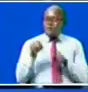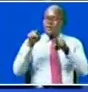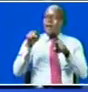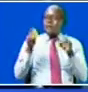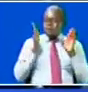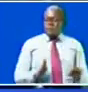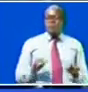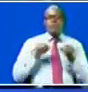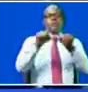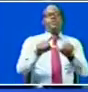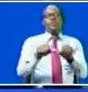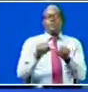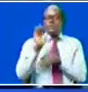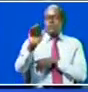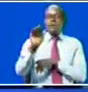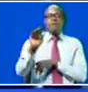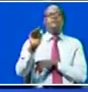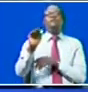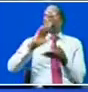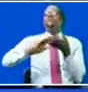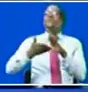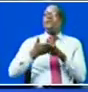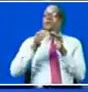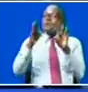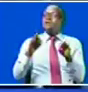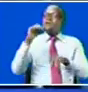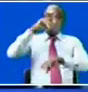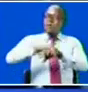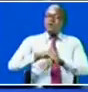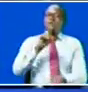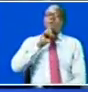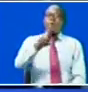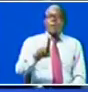proceeds to take plea, and if at all he gets a stay order